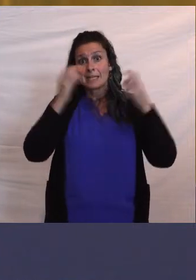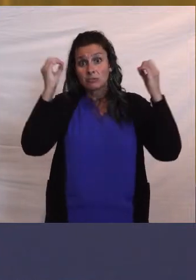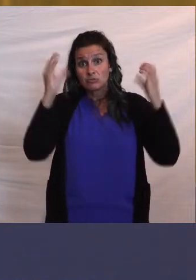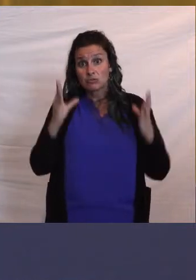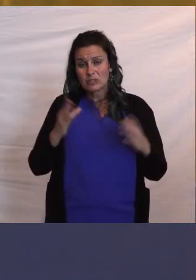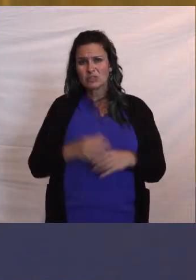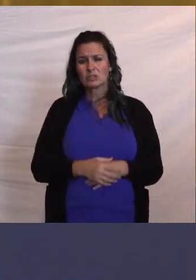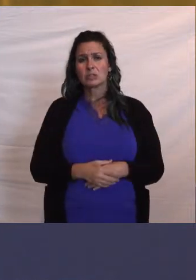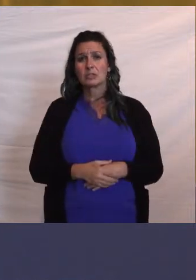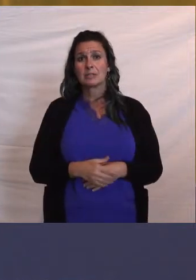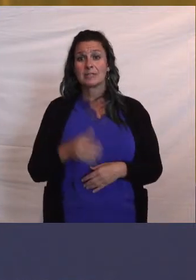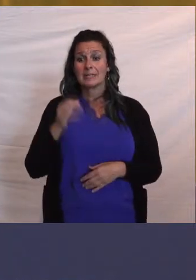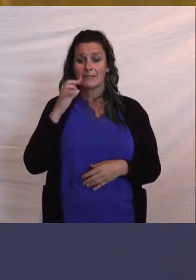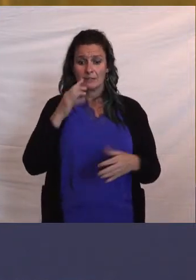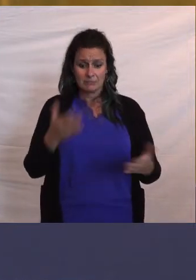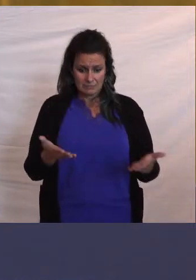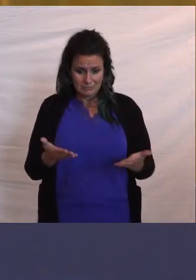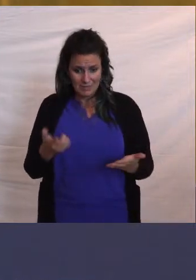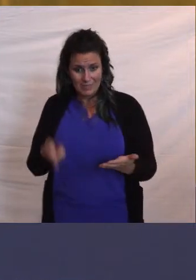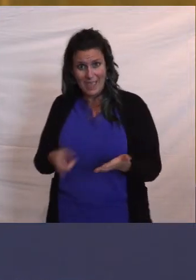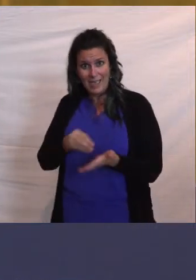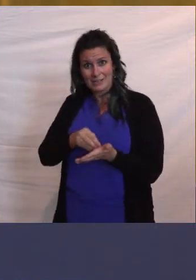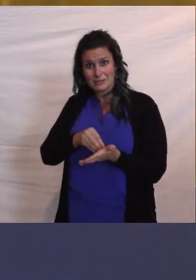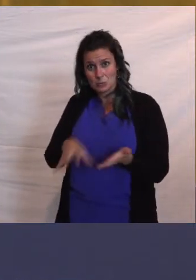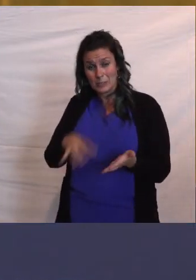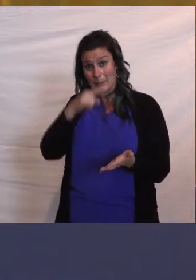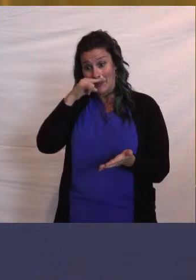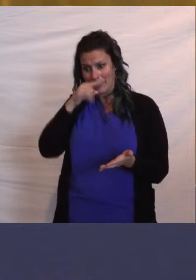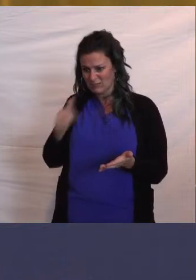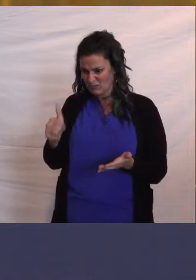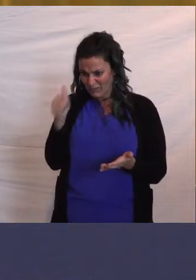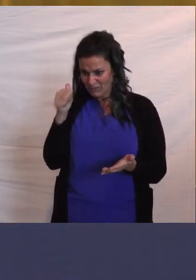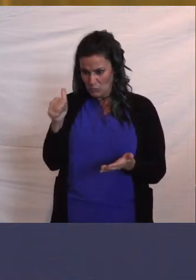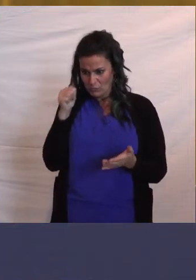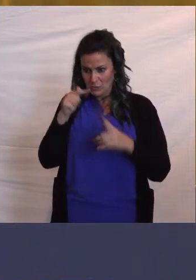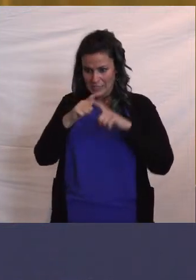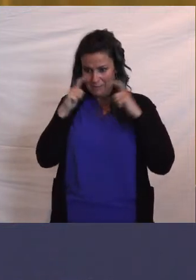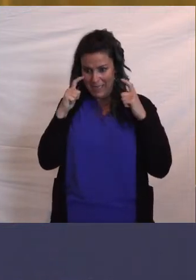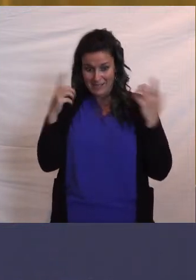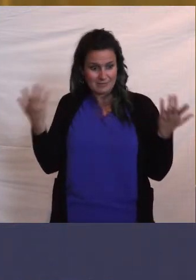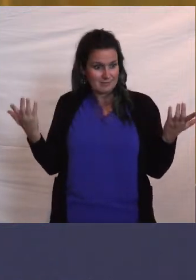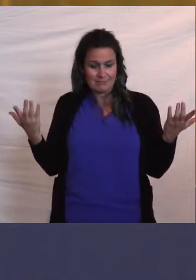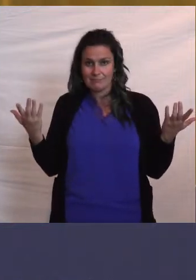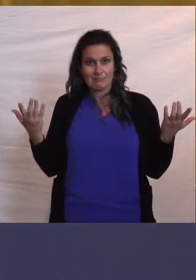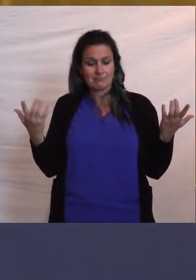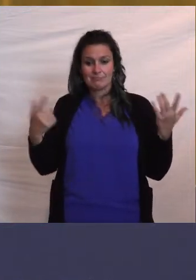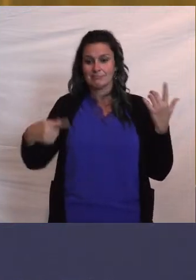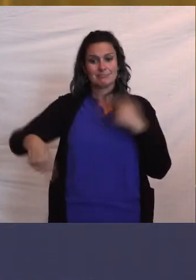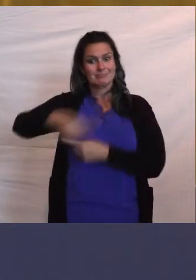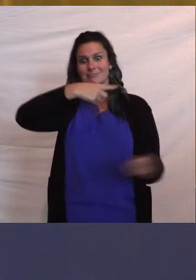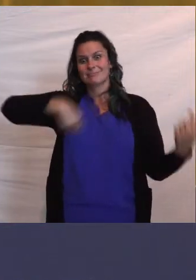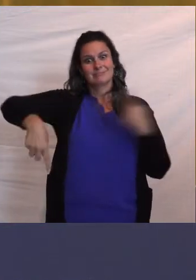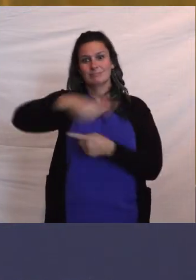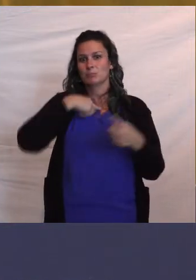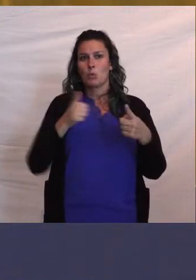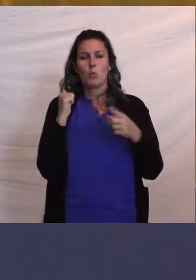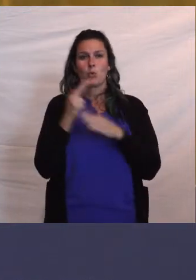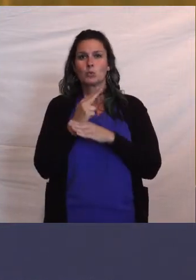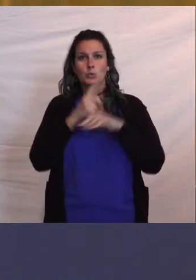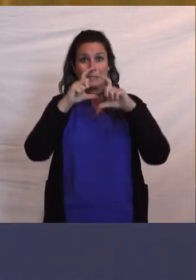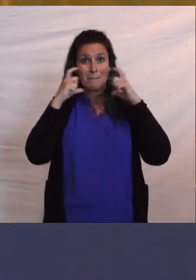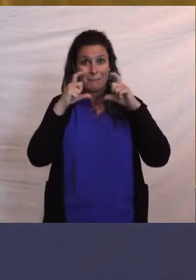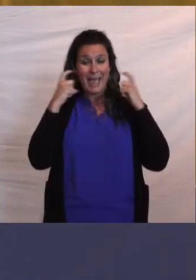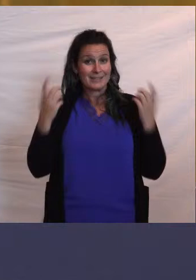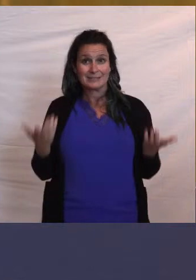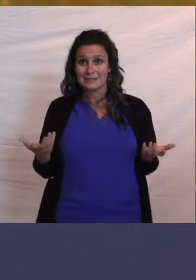instructor who gets a kid and the kid just won't wear the mask and runs like a wild monkey? Because I don't